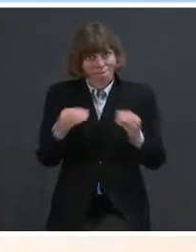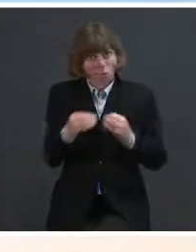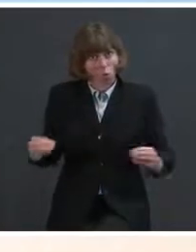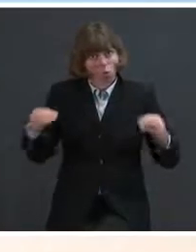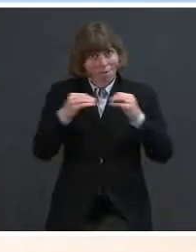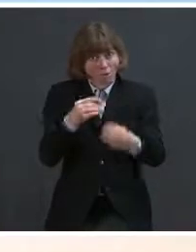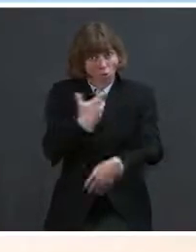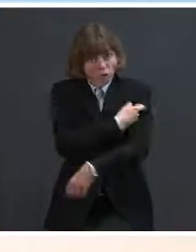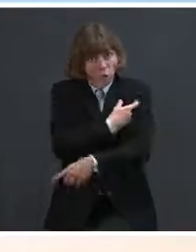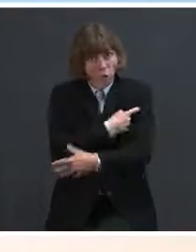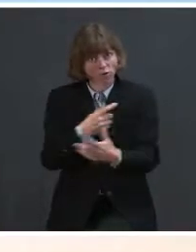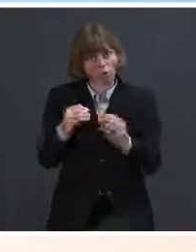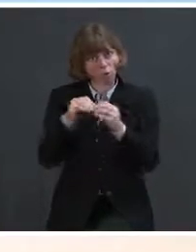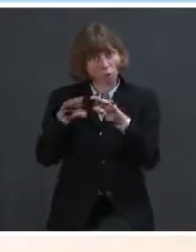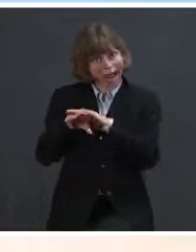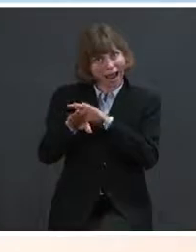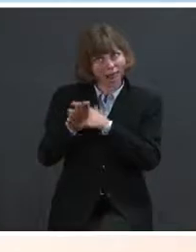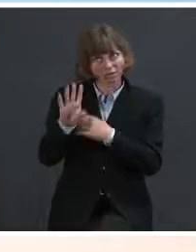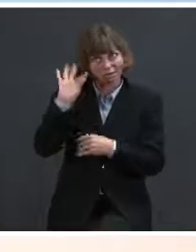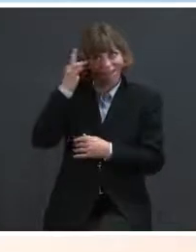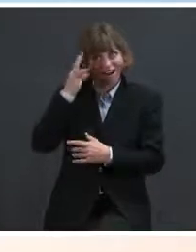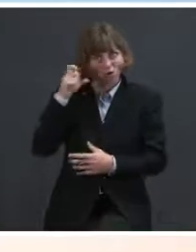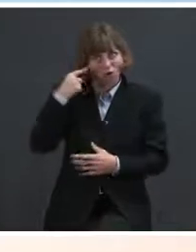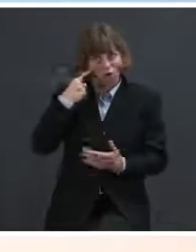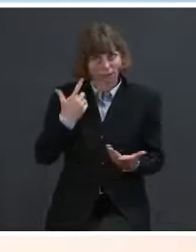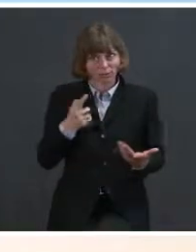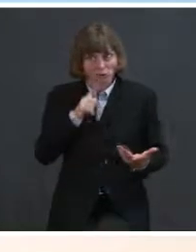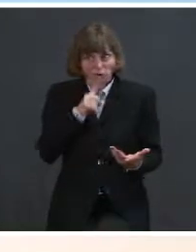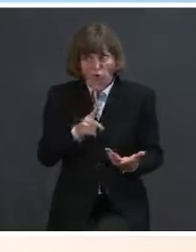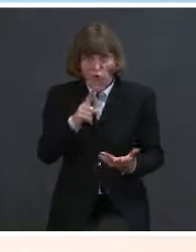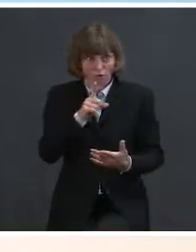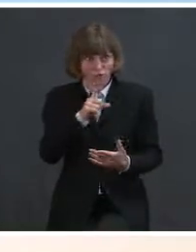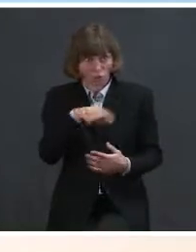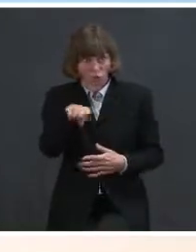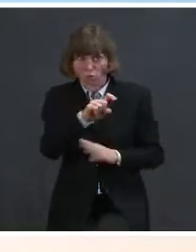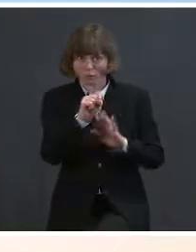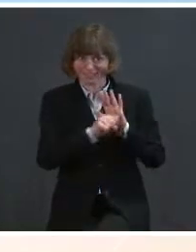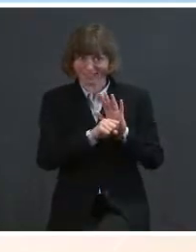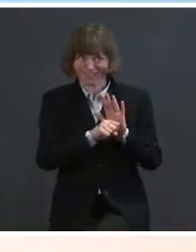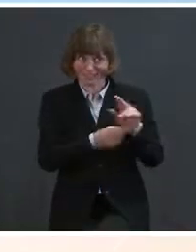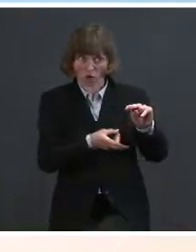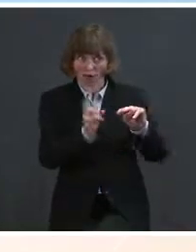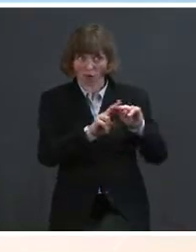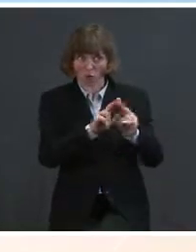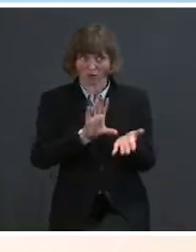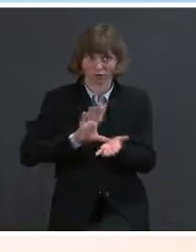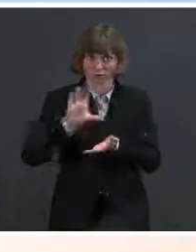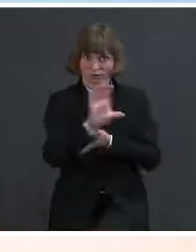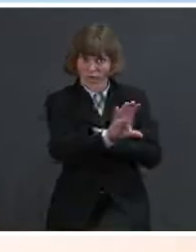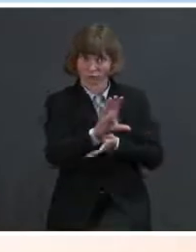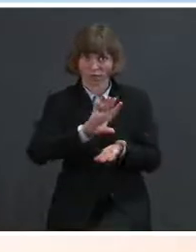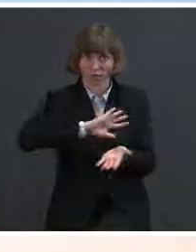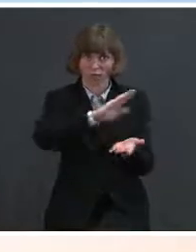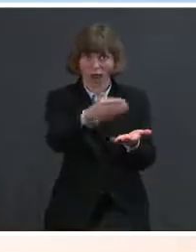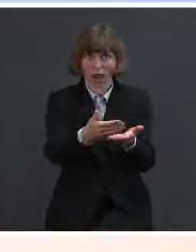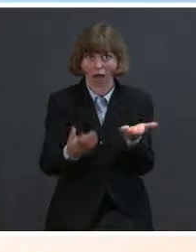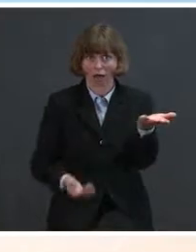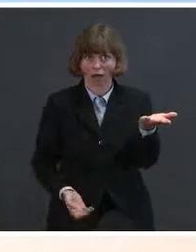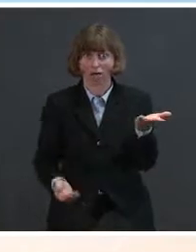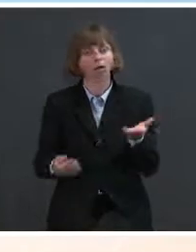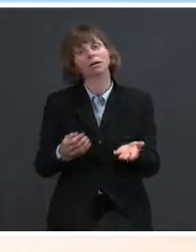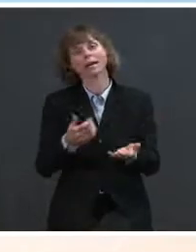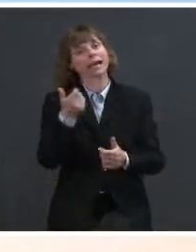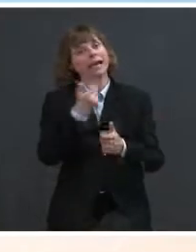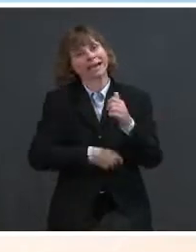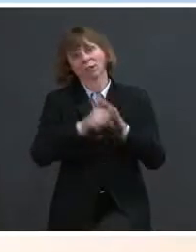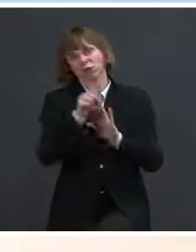to as the federal government to ensure that states are getting an increase in supply. It's going to be decisions made state by state